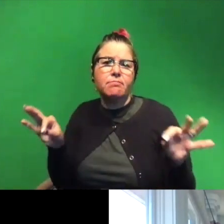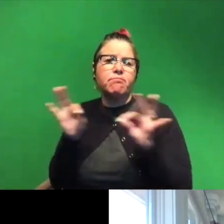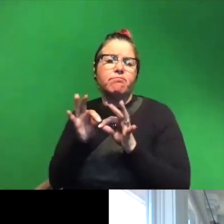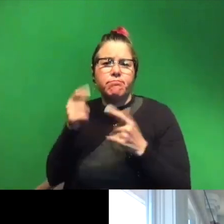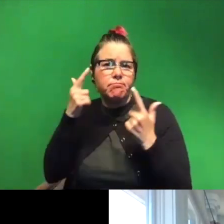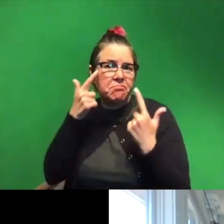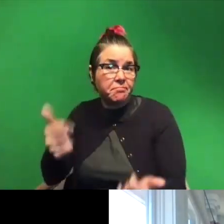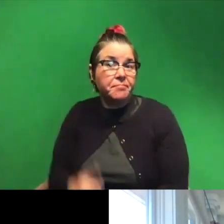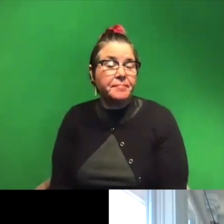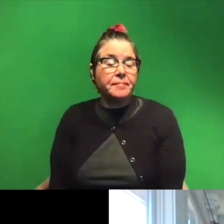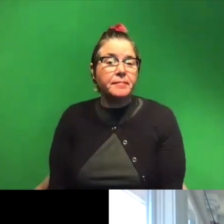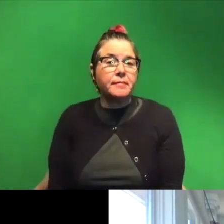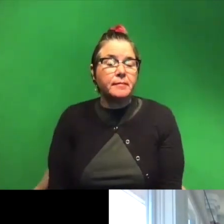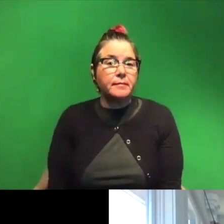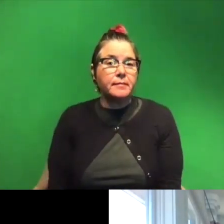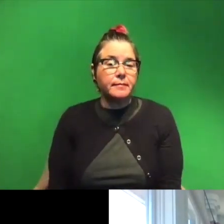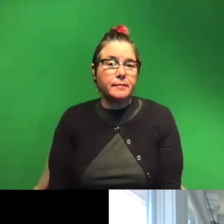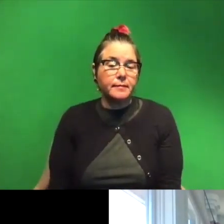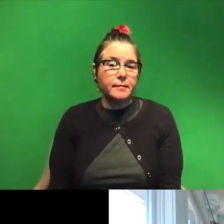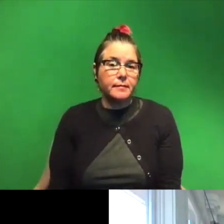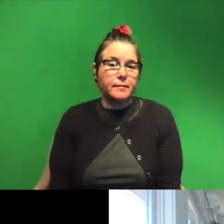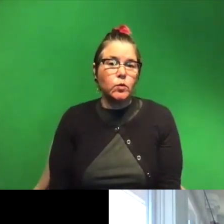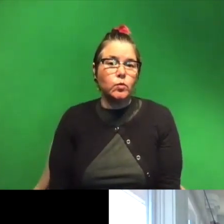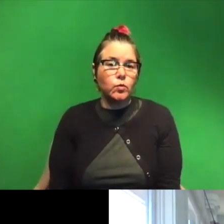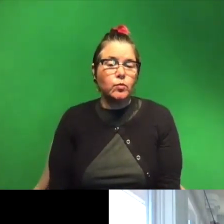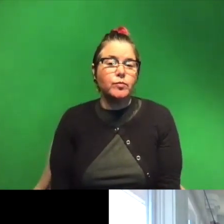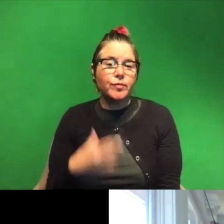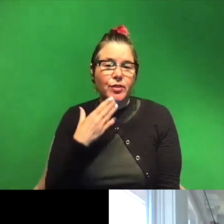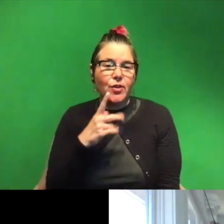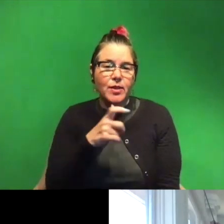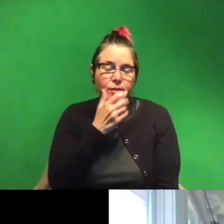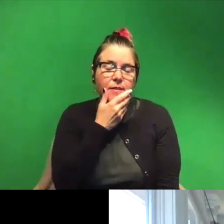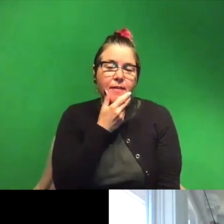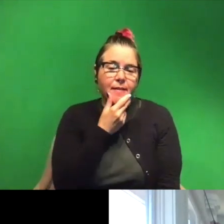significant as you'd like. Oh, those are really good questions.